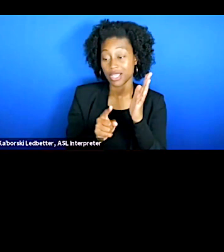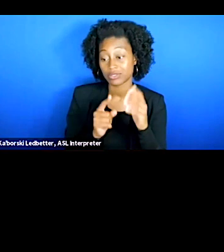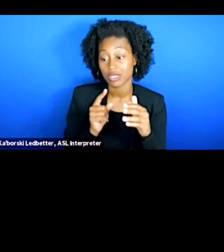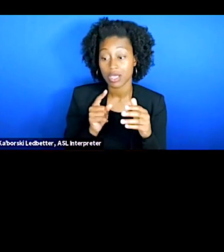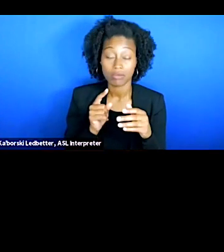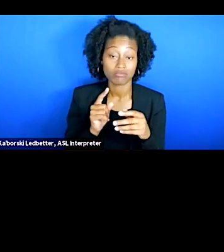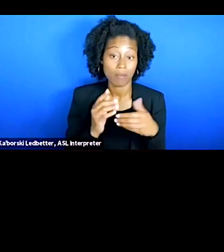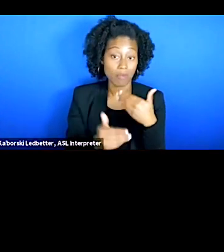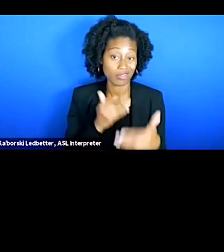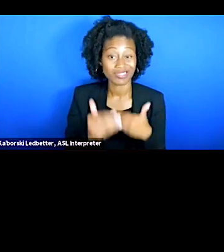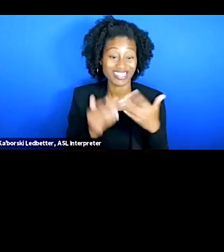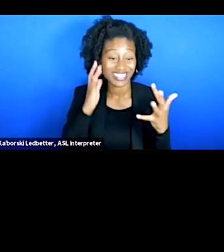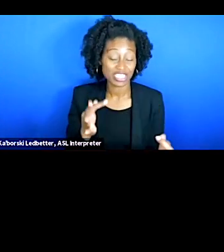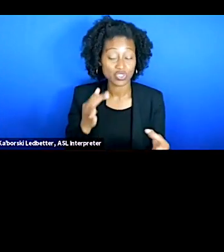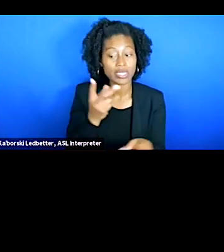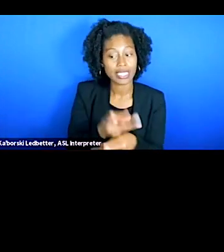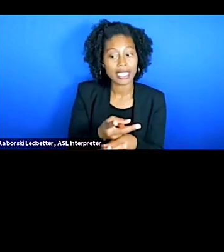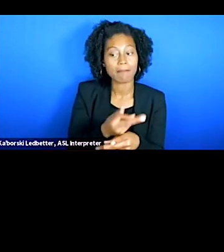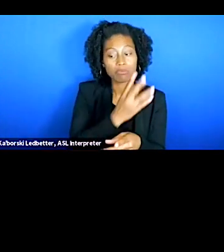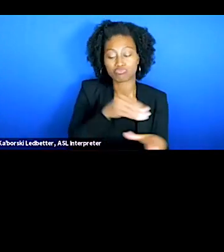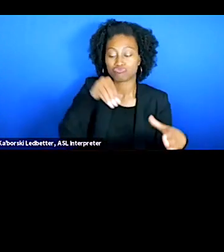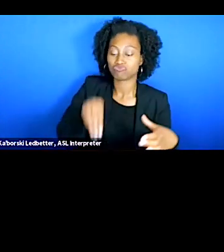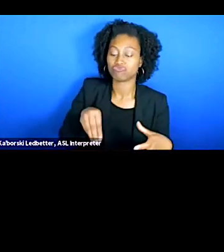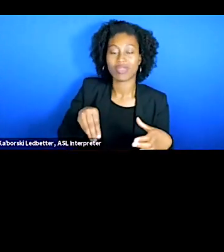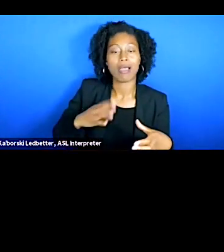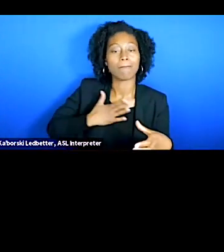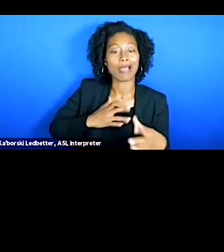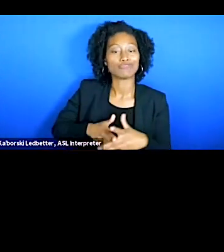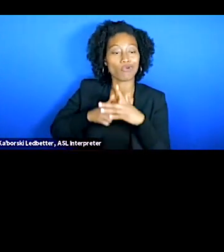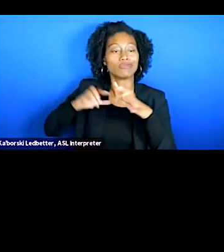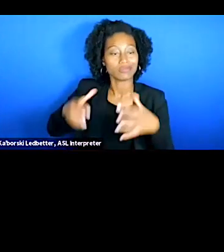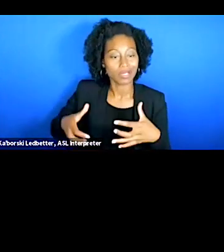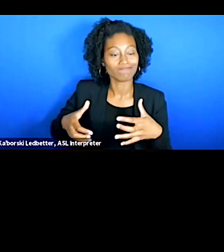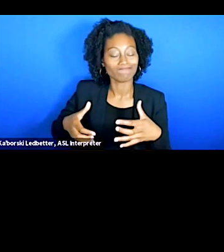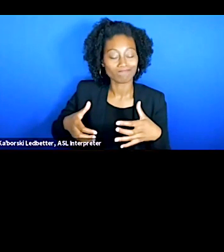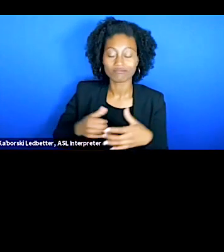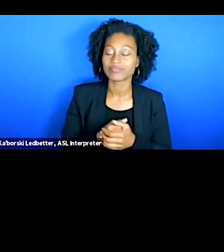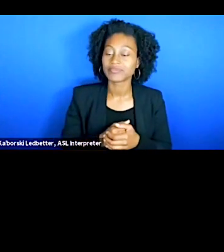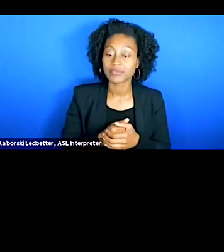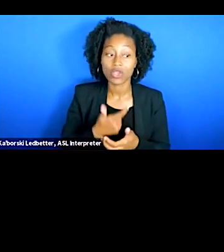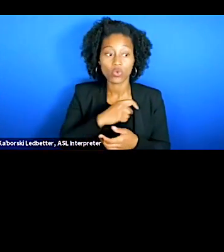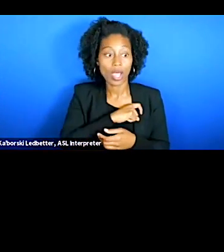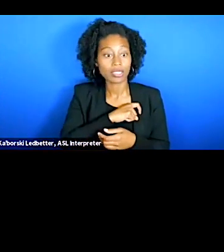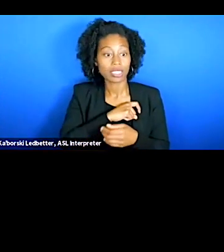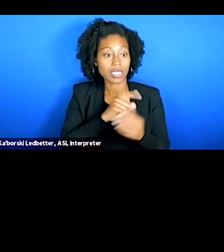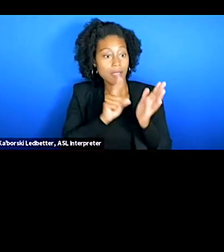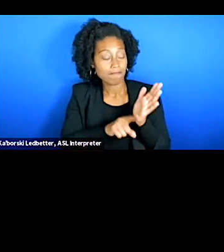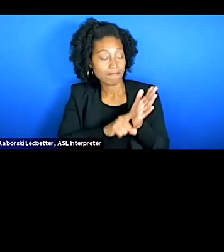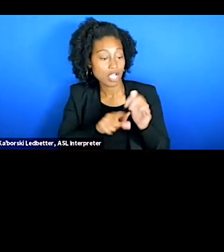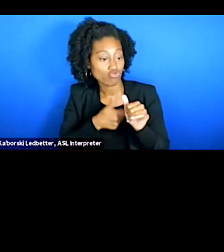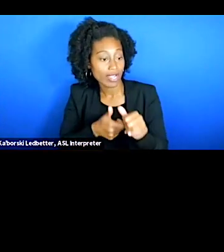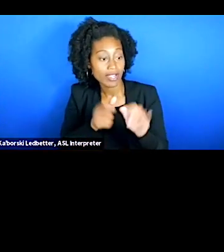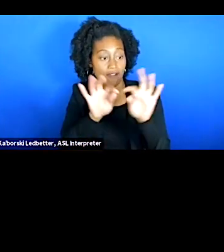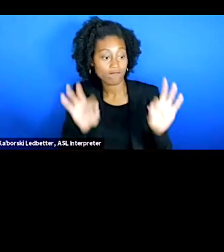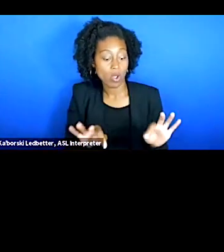keep comprises the start set. The quality appraisal tracking form at the bottom of the slide